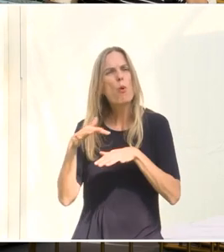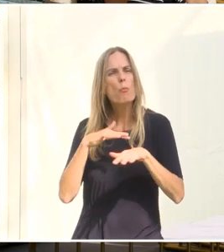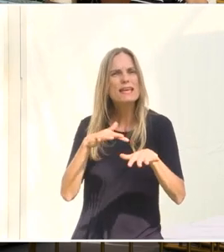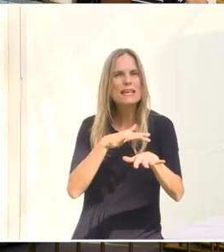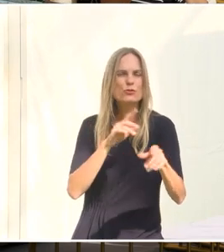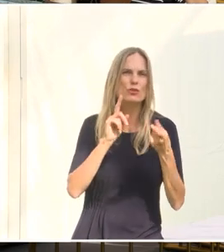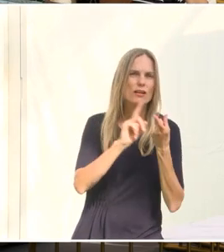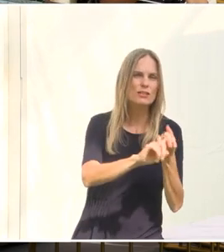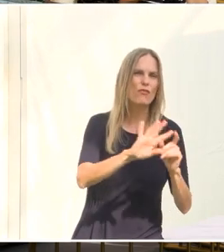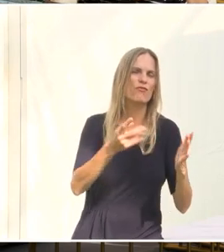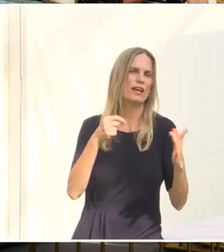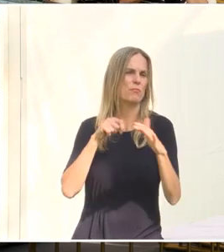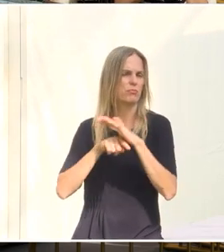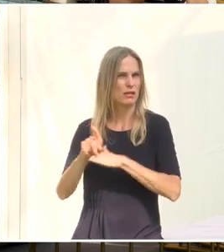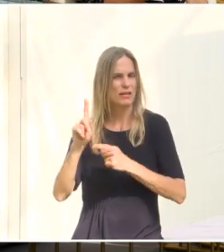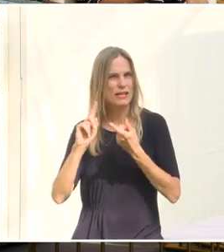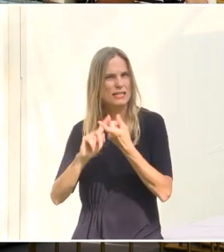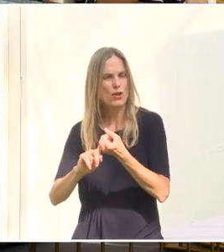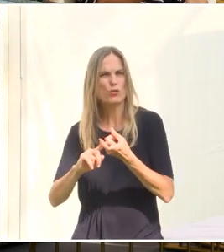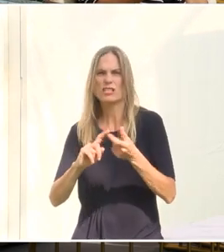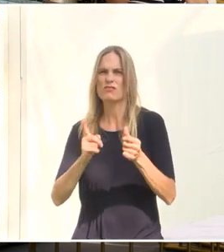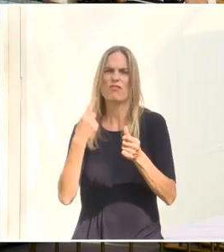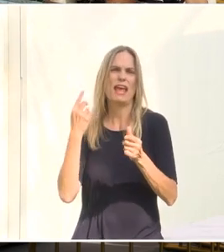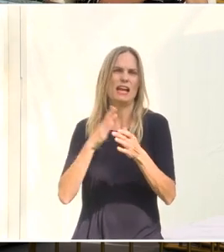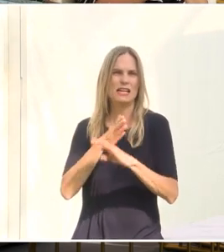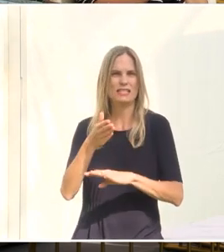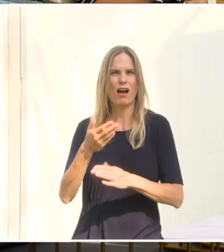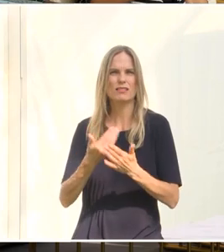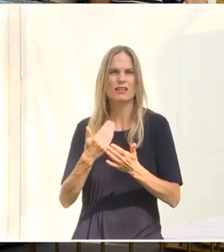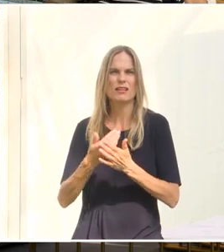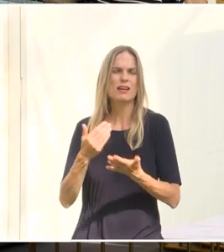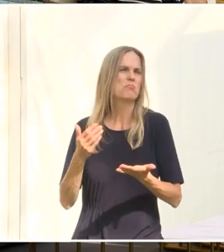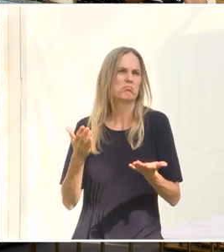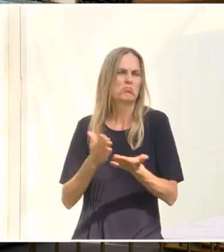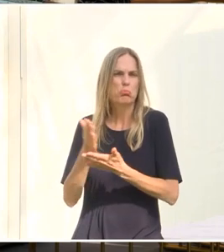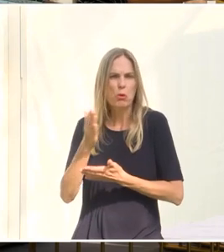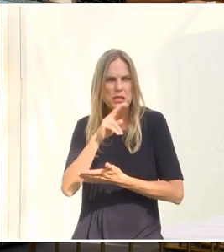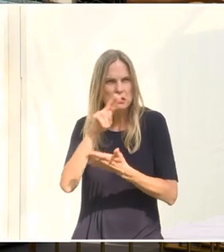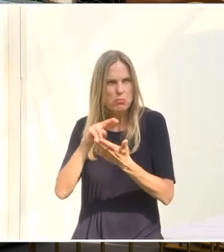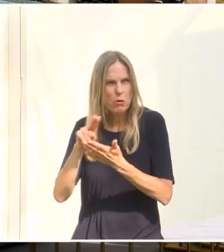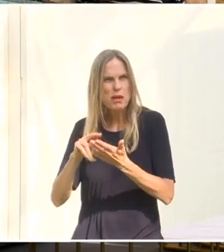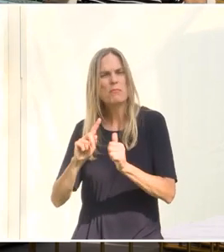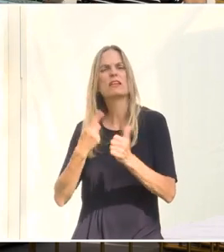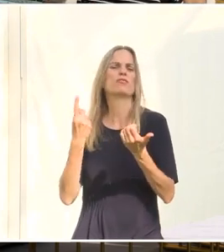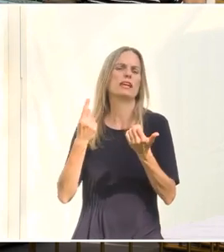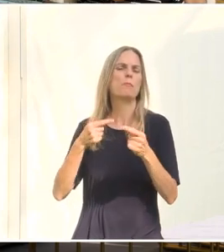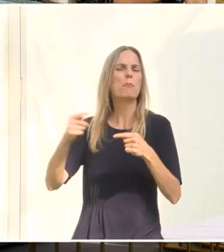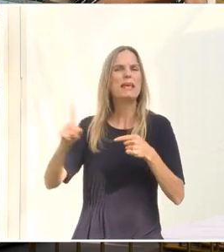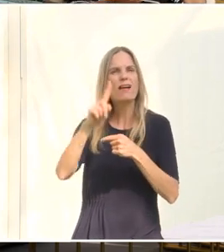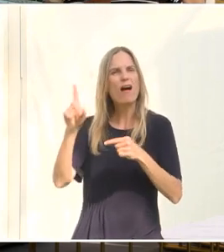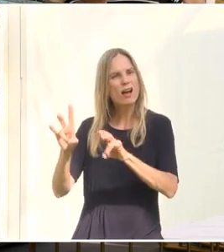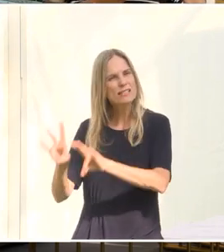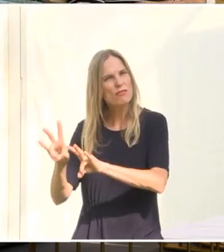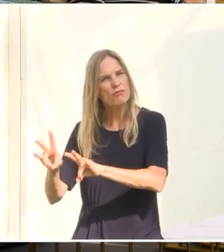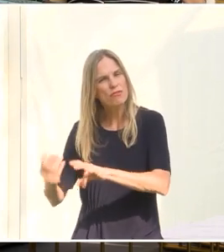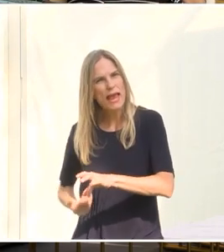Now you have also big policy issues. You have increasingly communities where you have long-standing residents. You have people who come